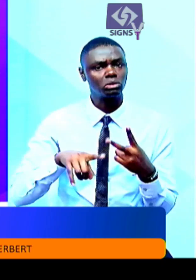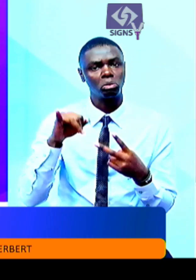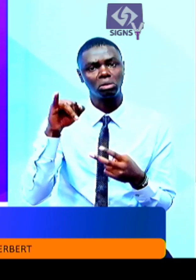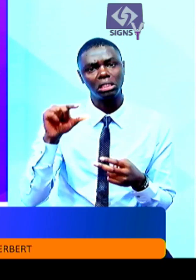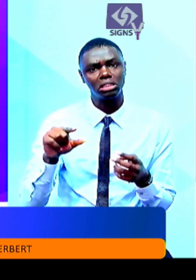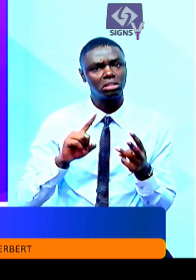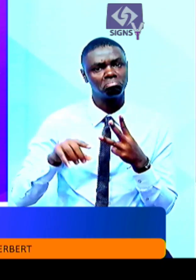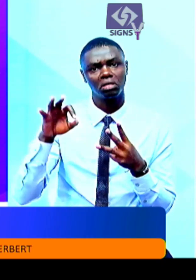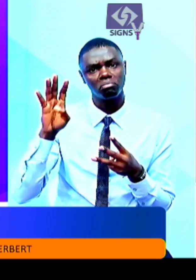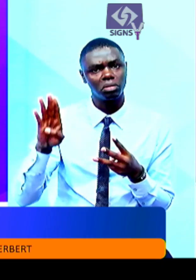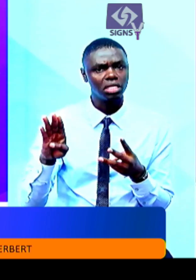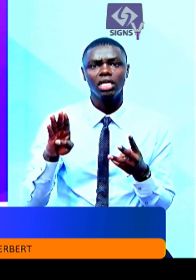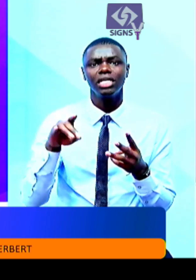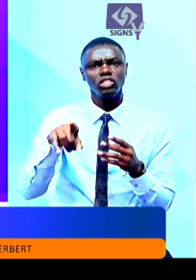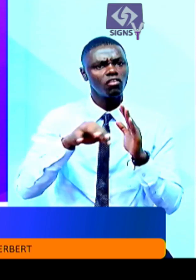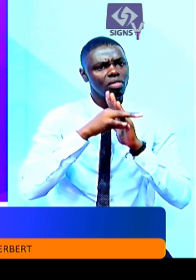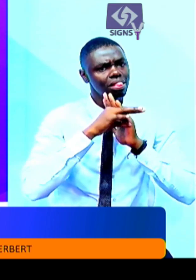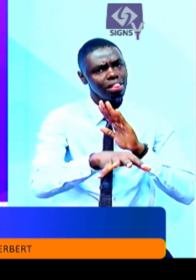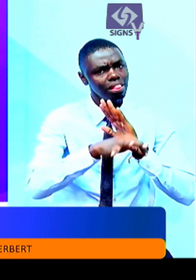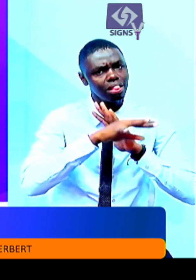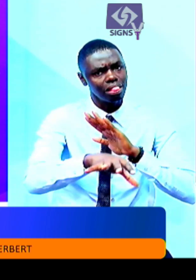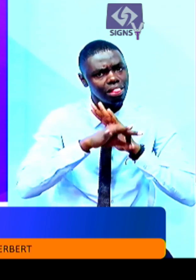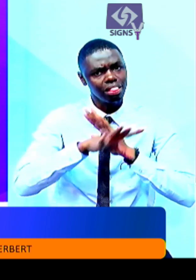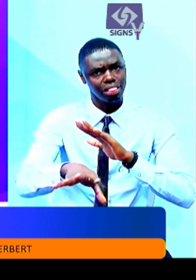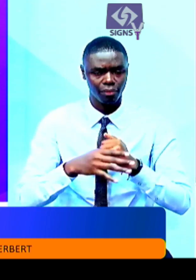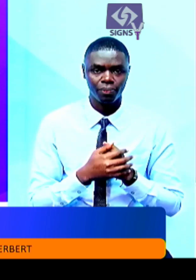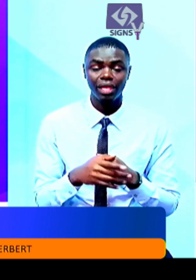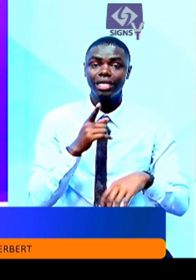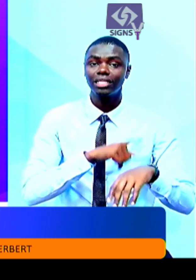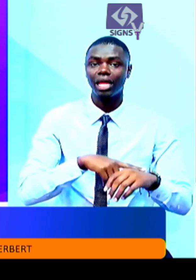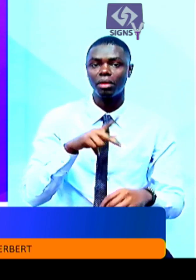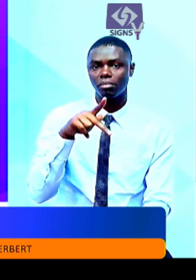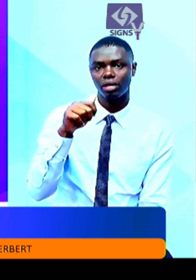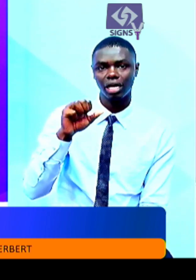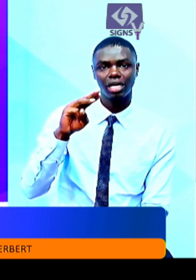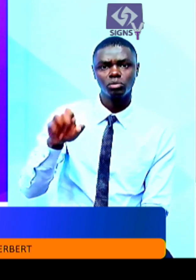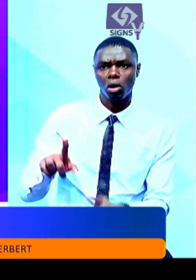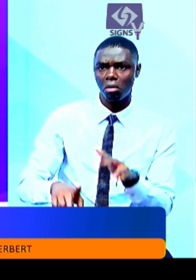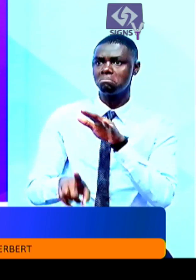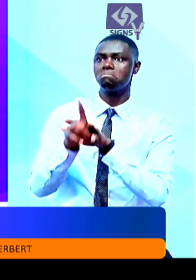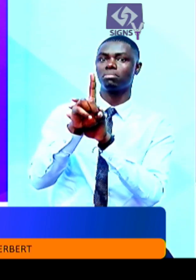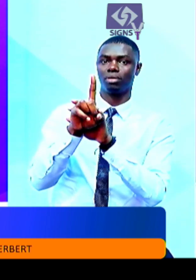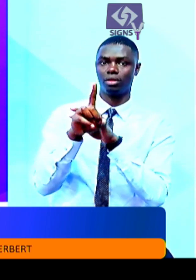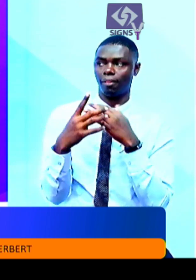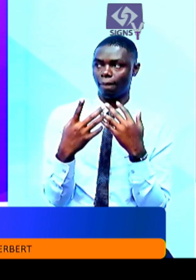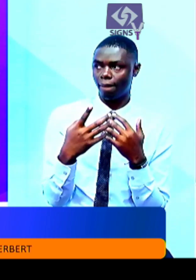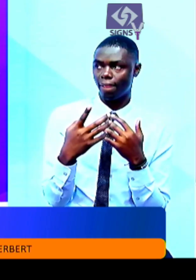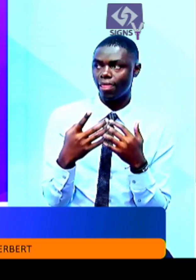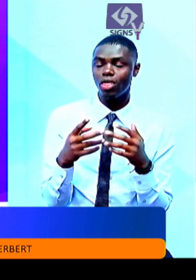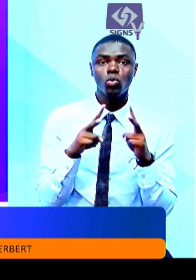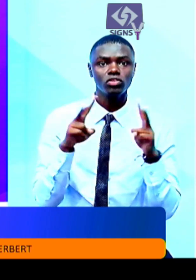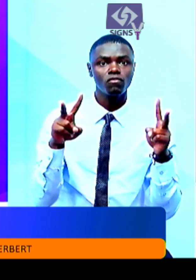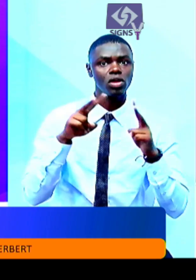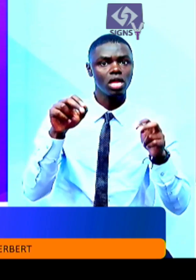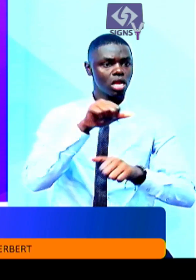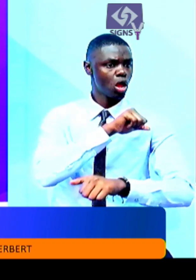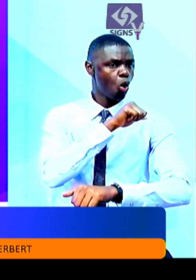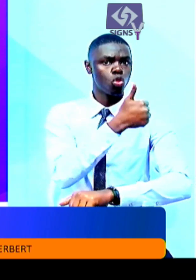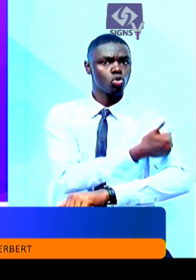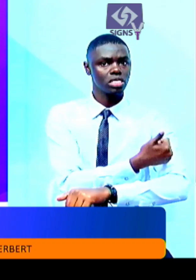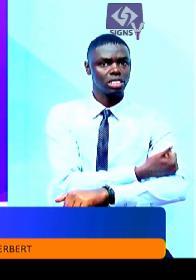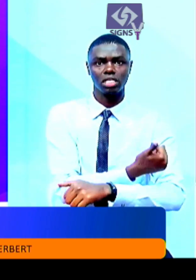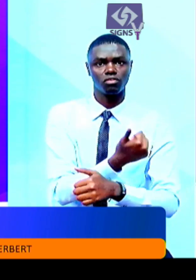on Facebook. He was trending. Whenever Kasmuel emerged in the scene, he was There was some authoritative. aura. Yeah, he